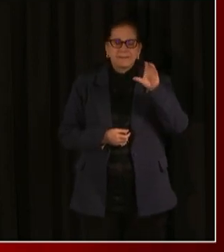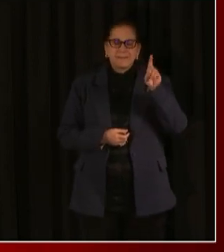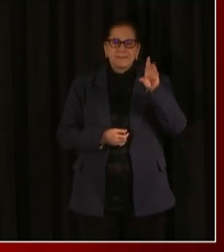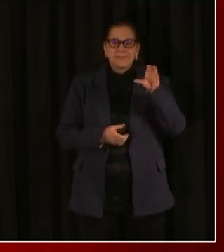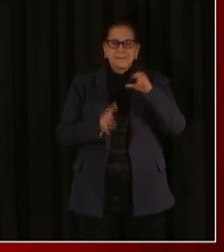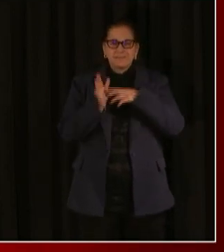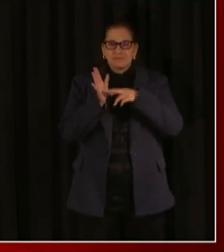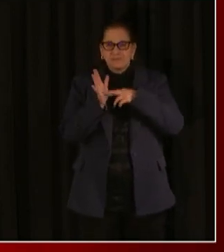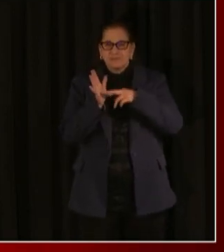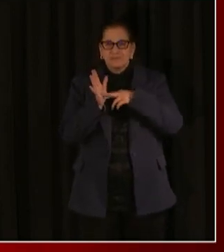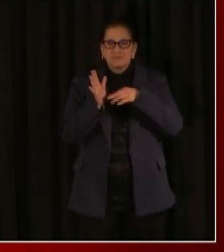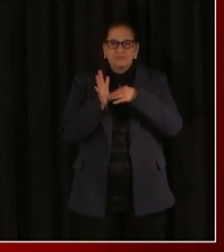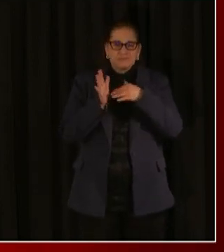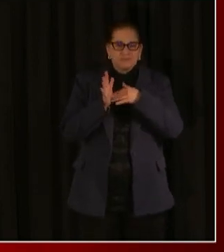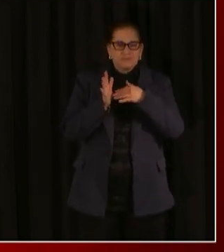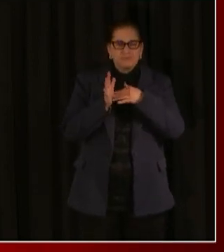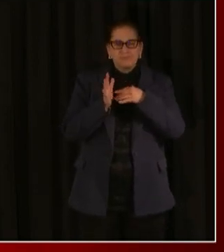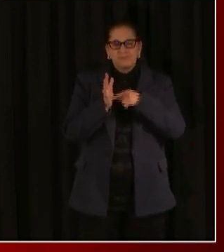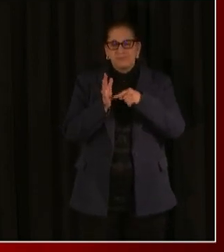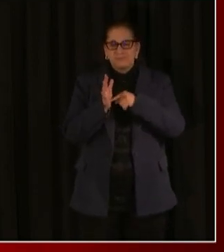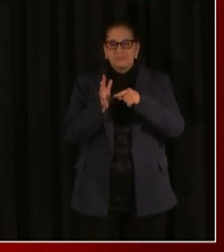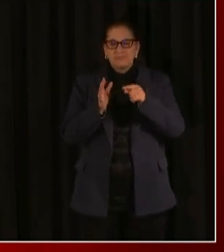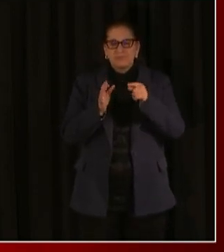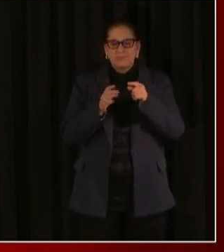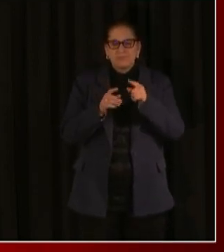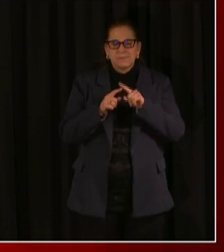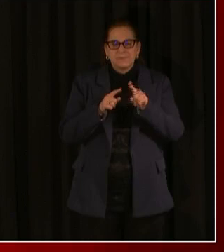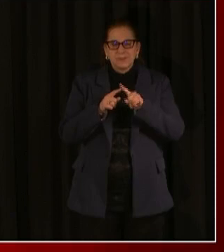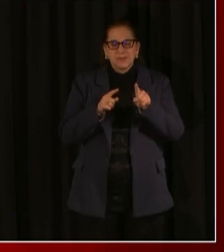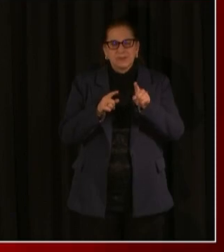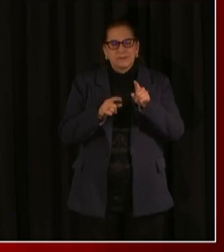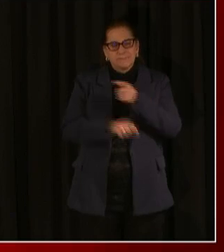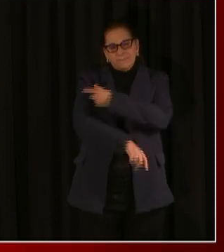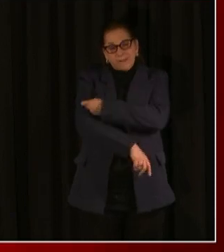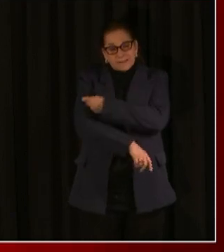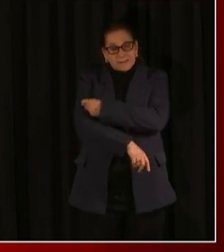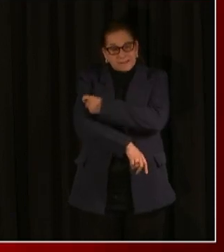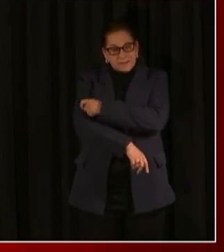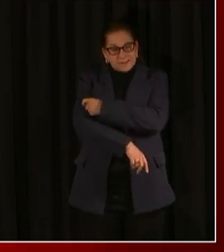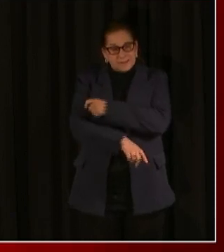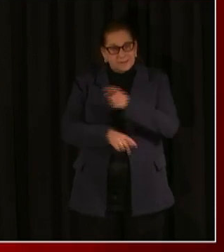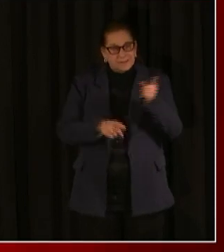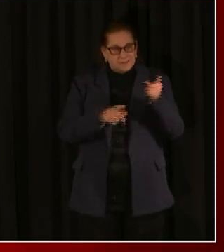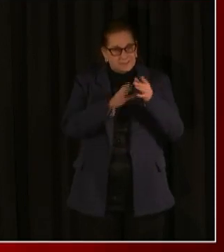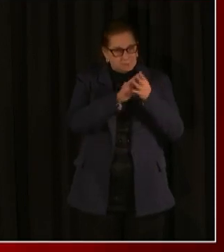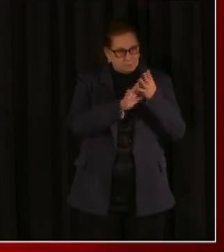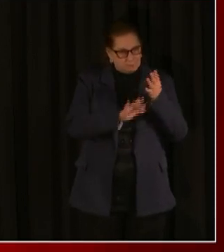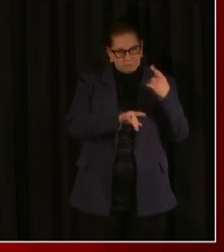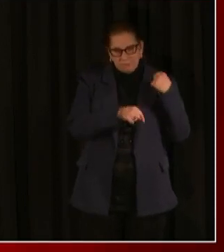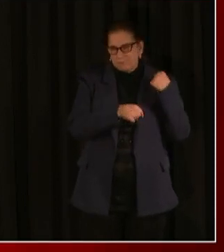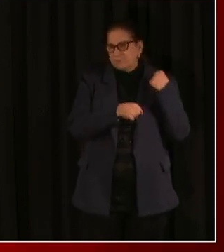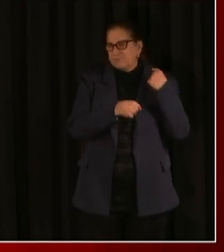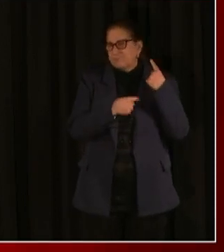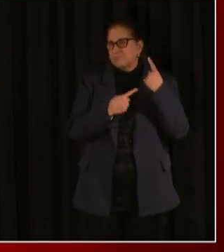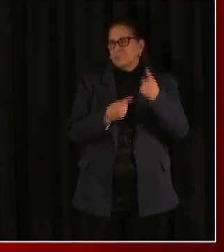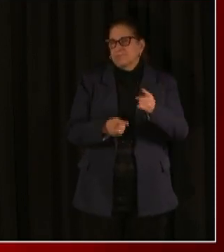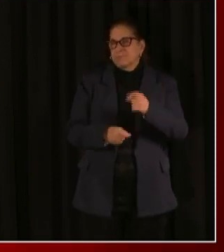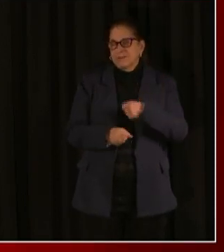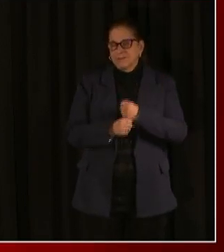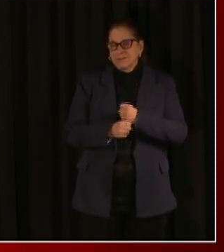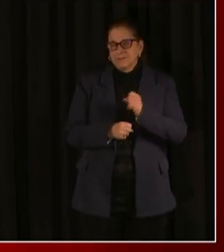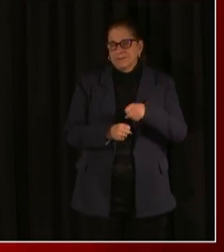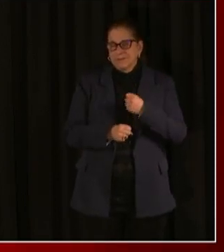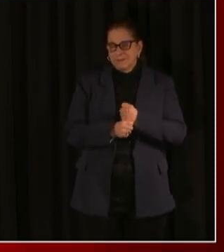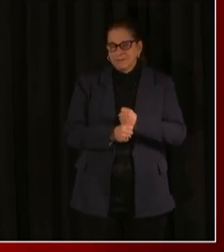vaccines that are made using mRNA technology. So what the vaccines do